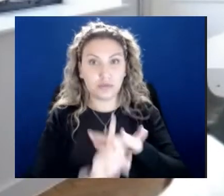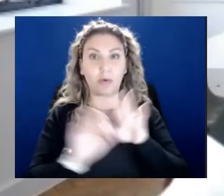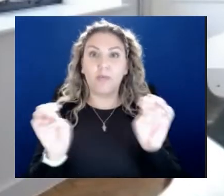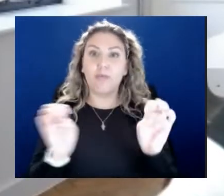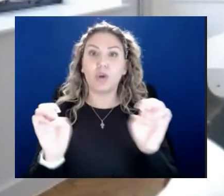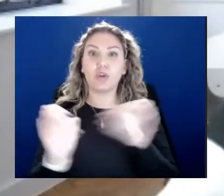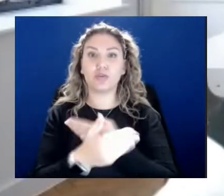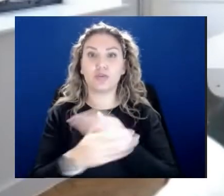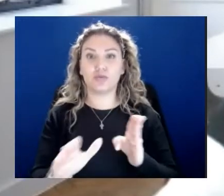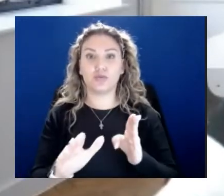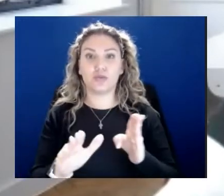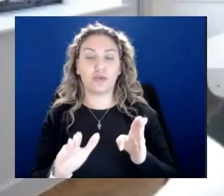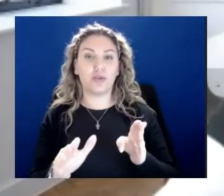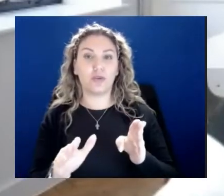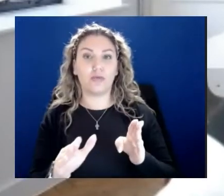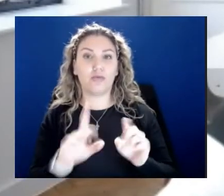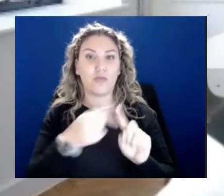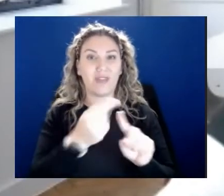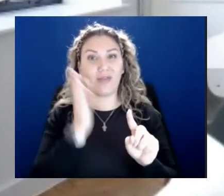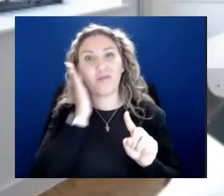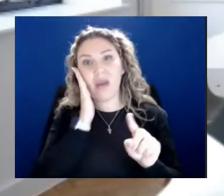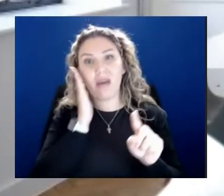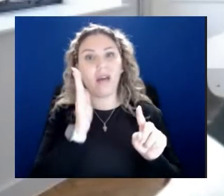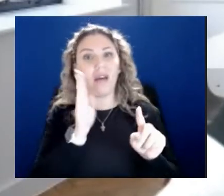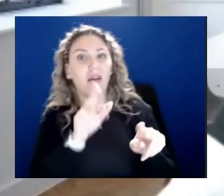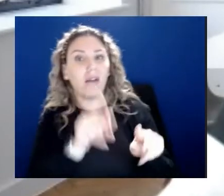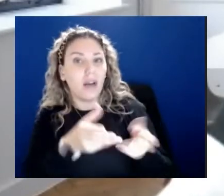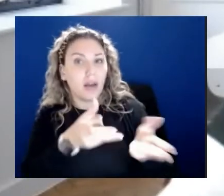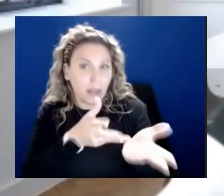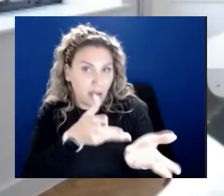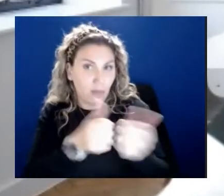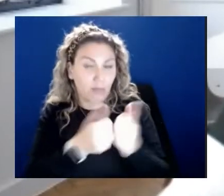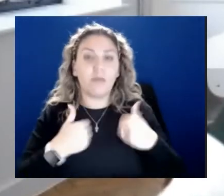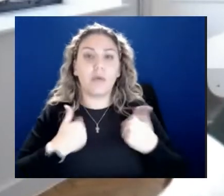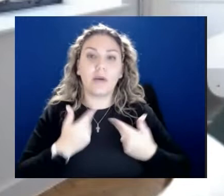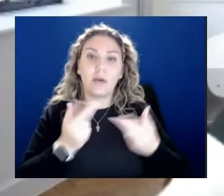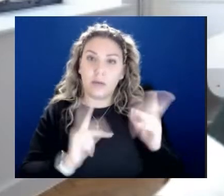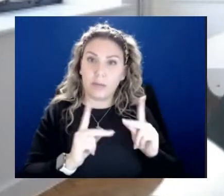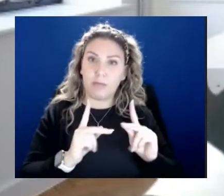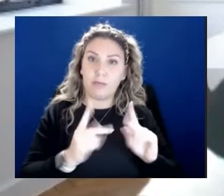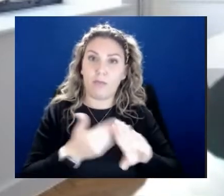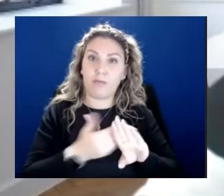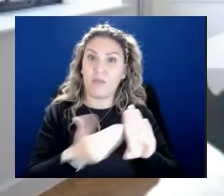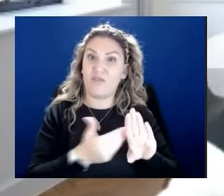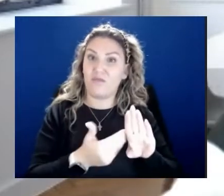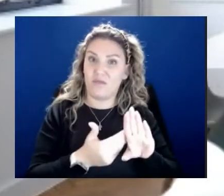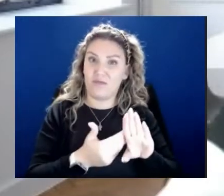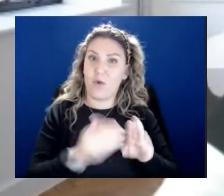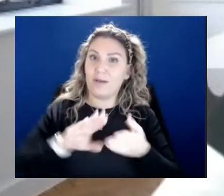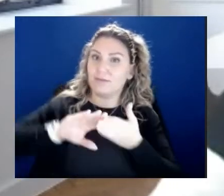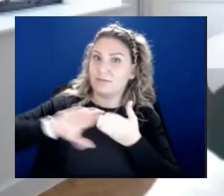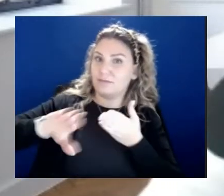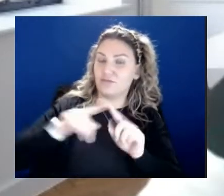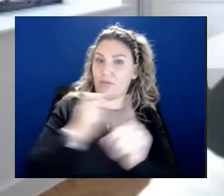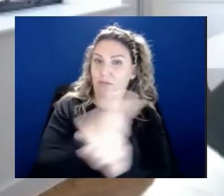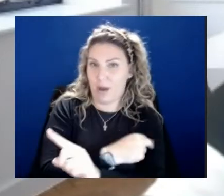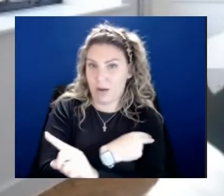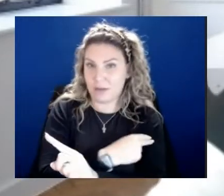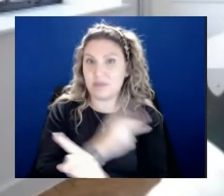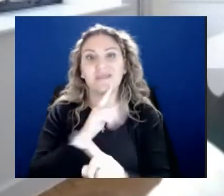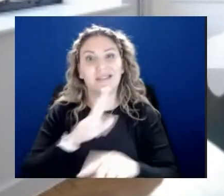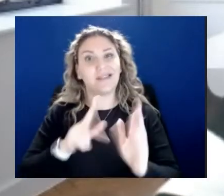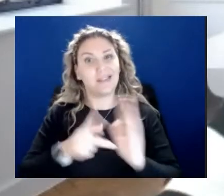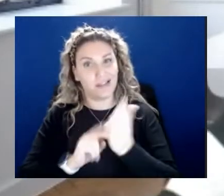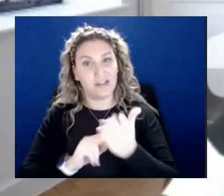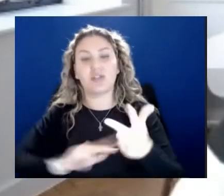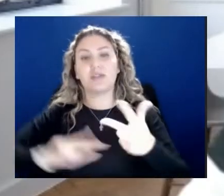the bedside, making sure that we're connecting with those young people before they are released from the hospital, that's being very intentional there. I think